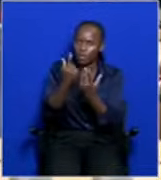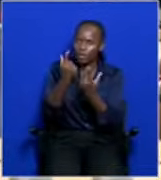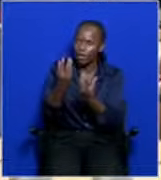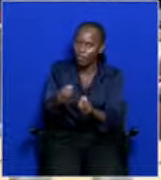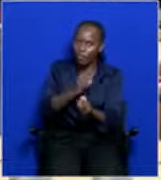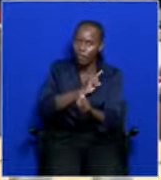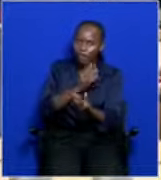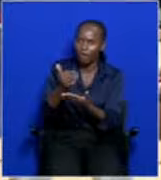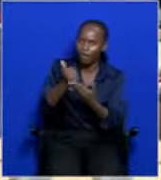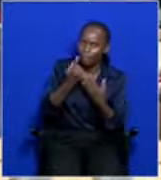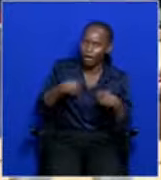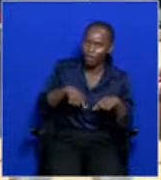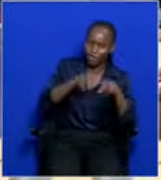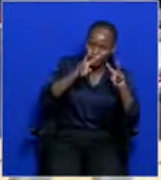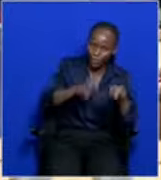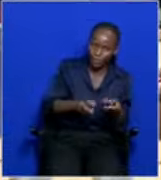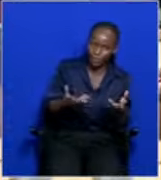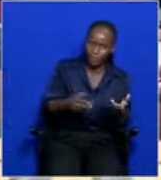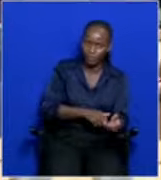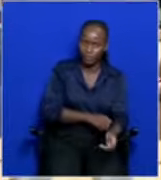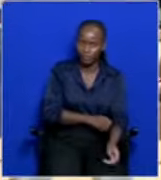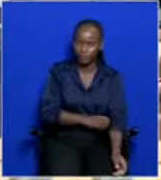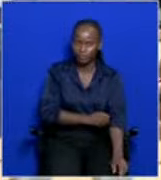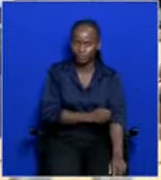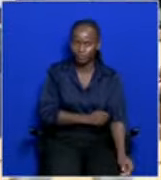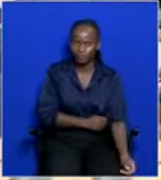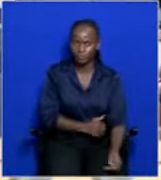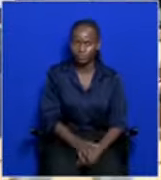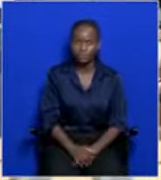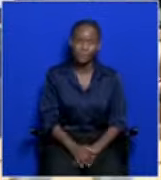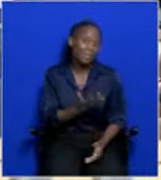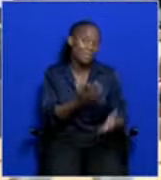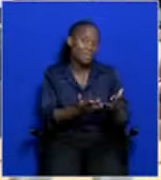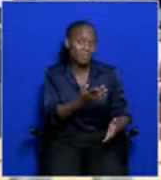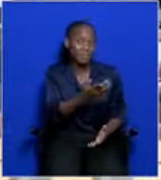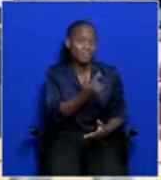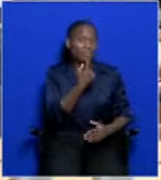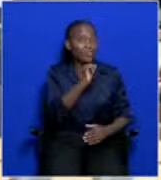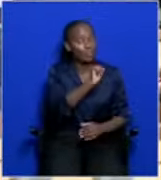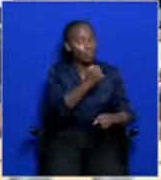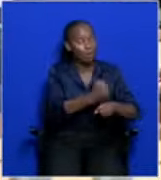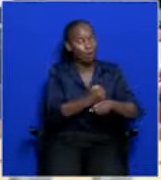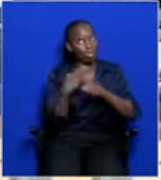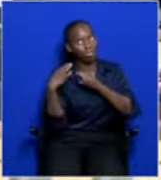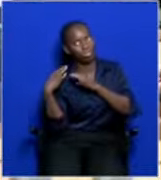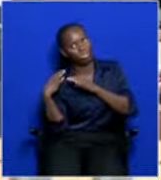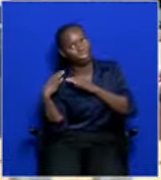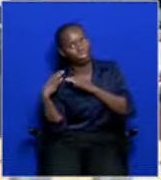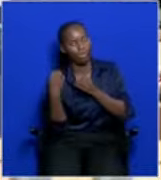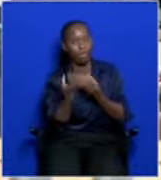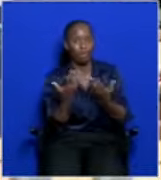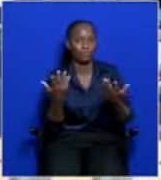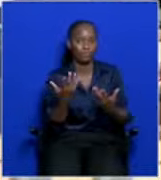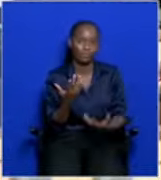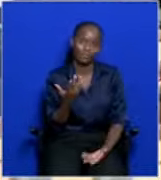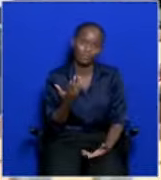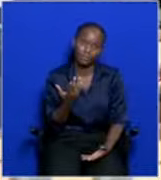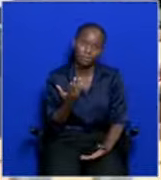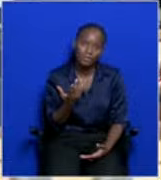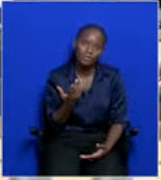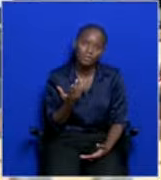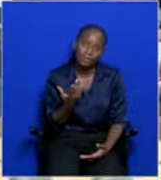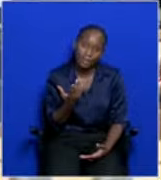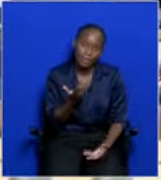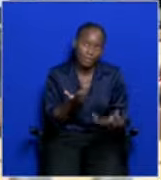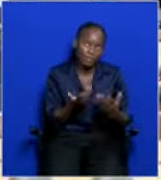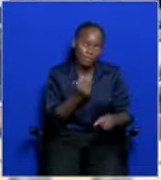Maybe it's because you guys are overloaded with work. We're asking you because I have the benefit of sitting outside, but